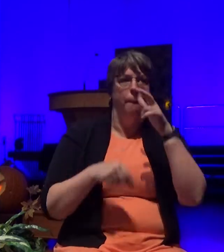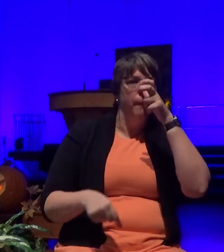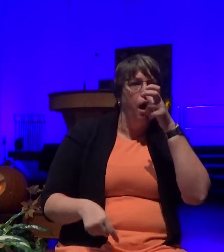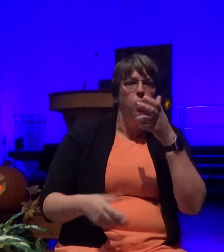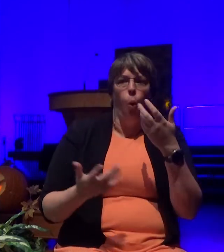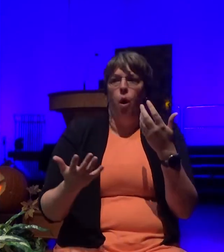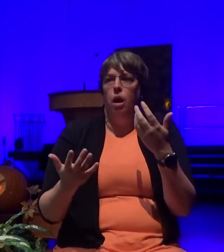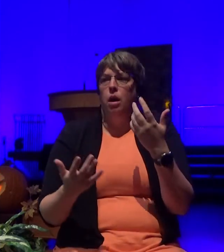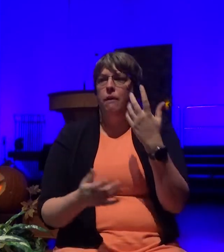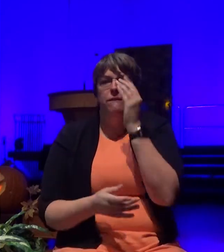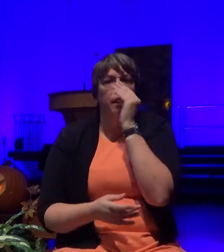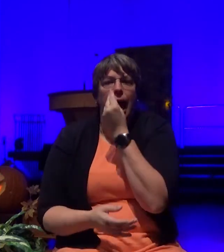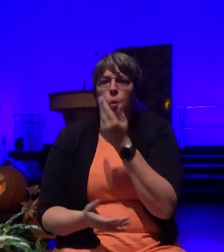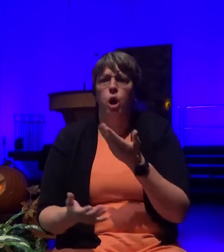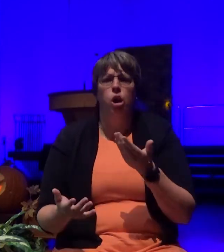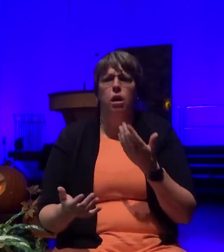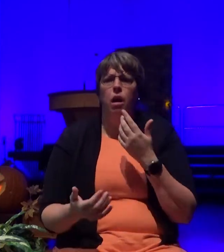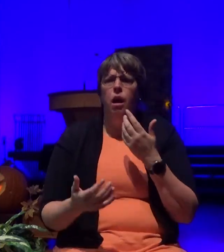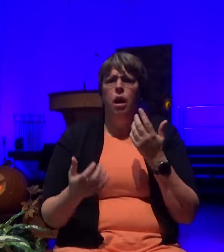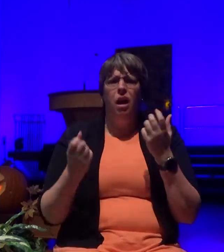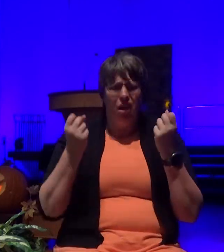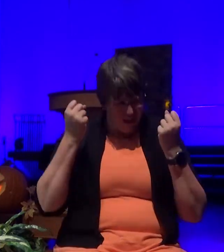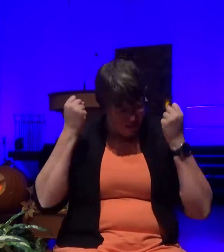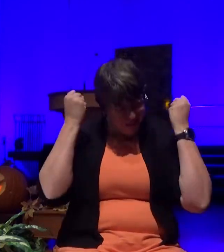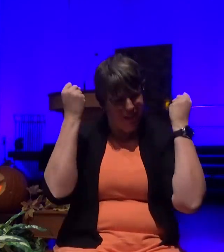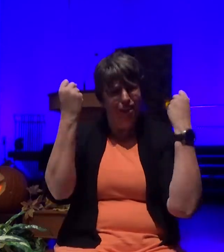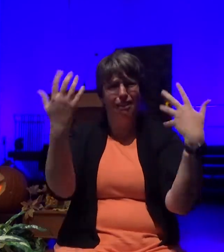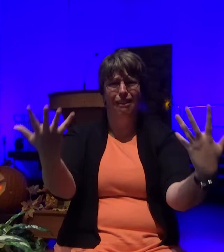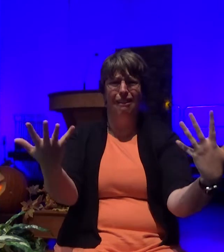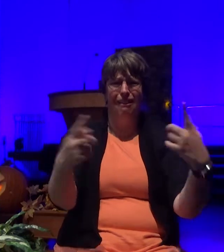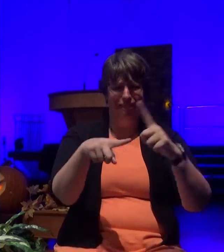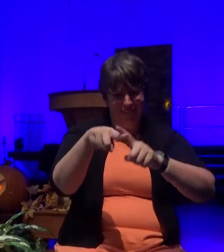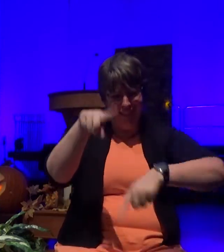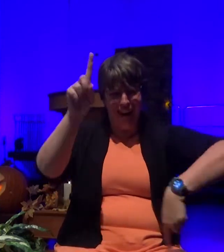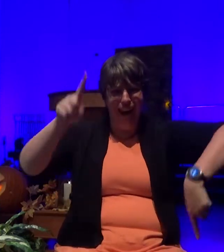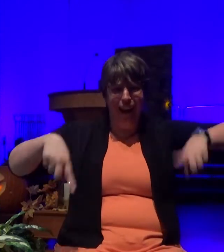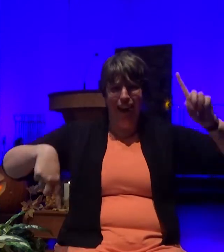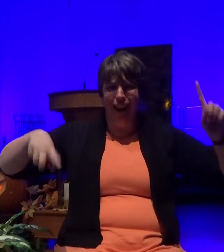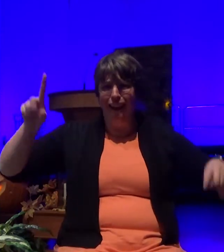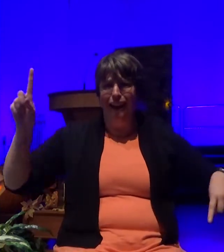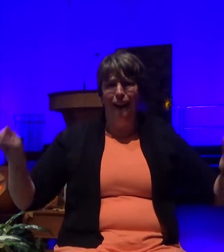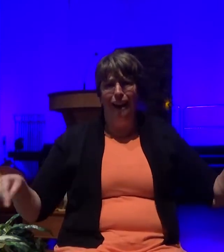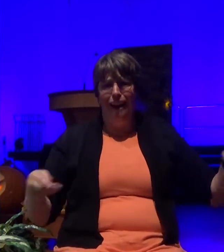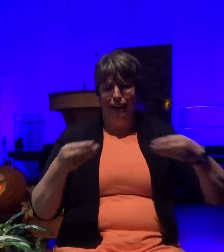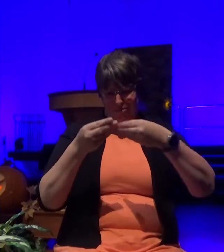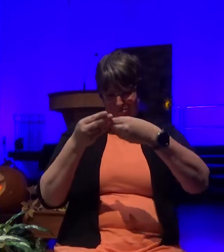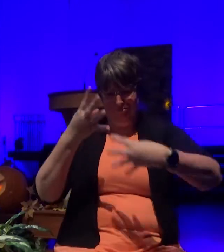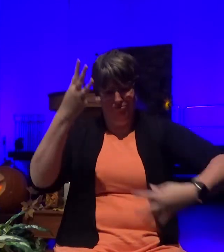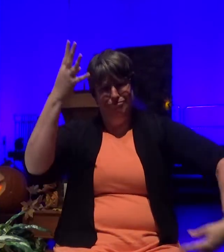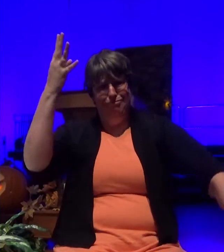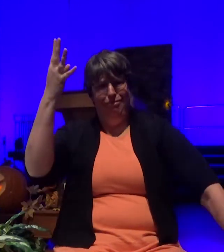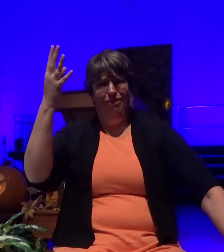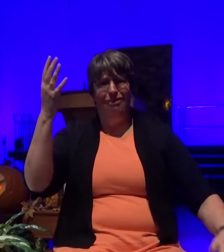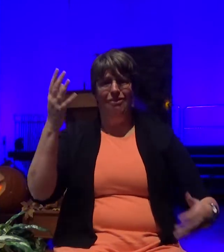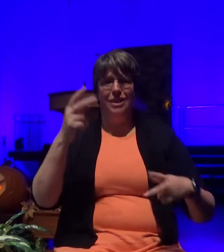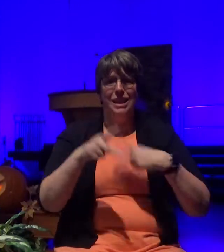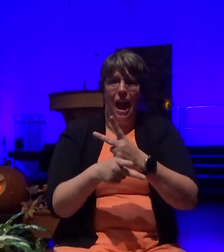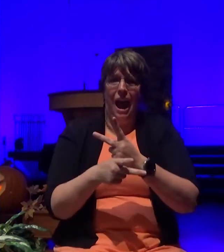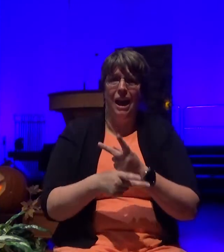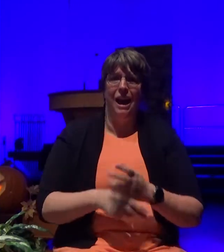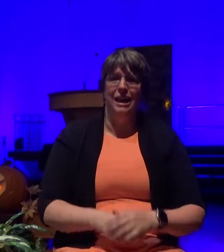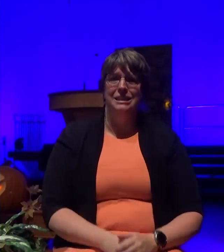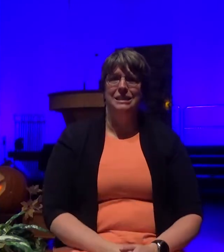of flower. There's a multiple number of expressions in these things, in